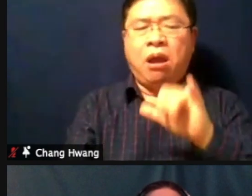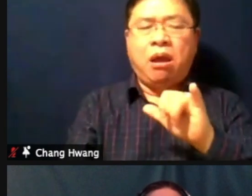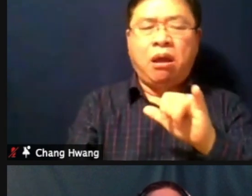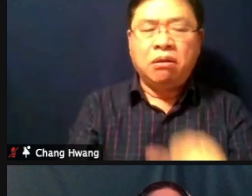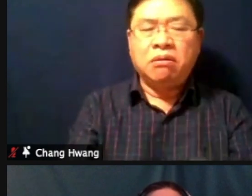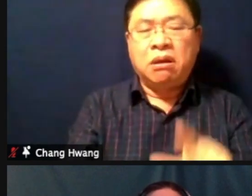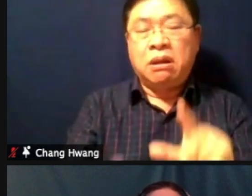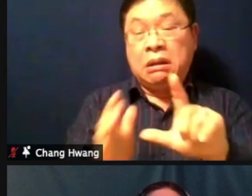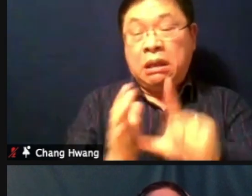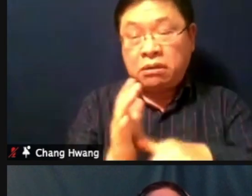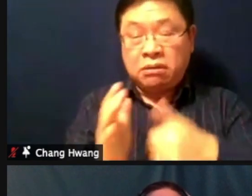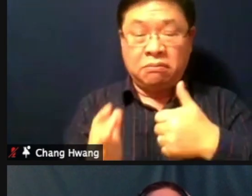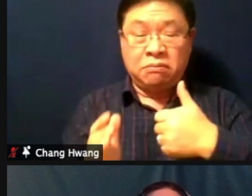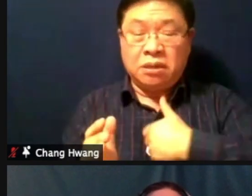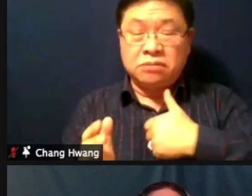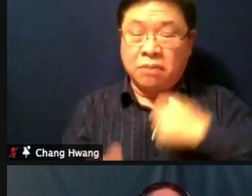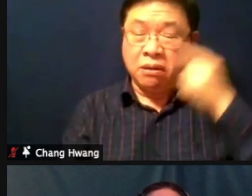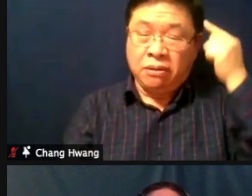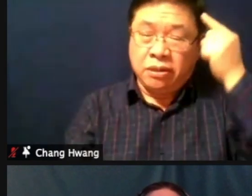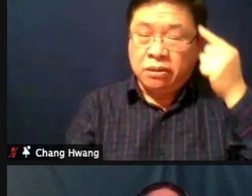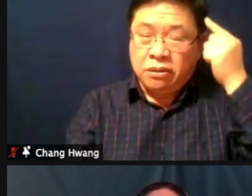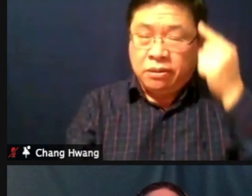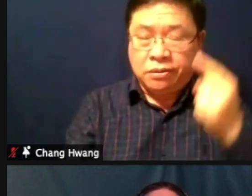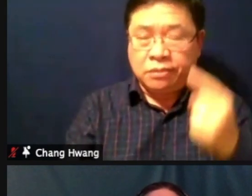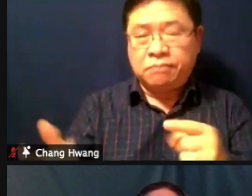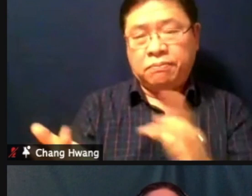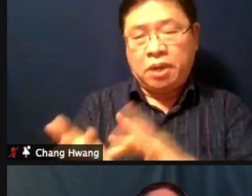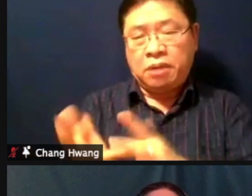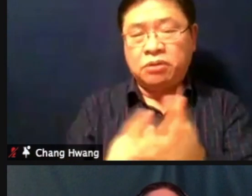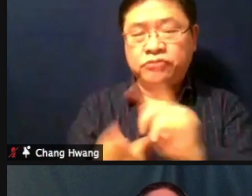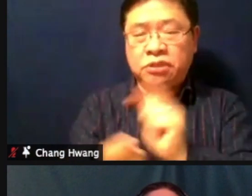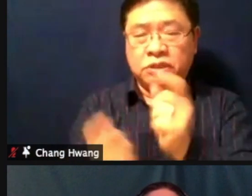Sign Language Bible translation happened in other parts of the country.